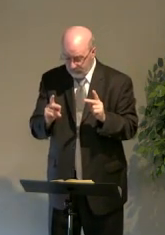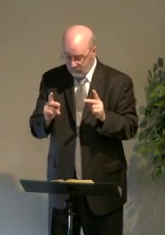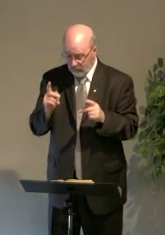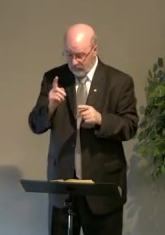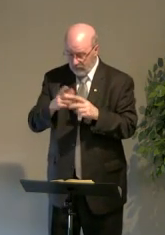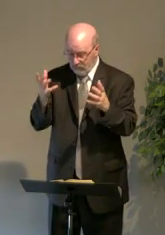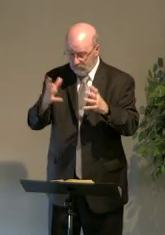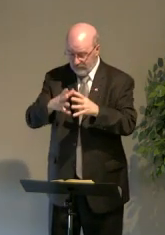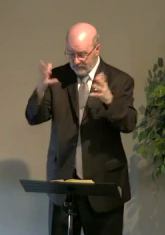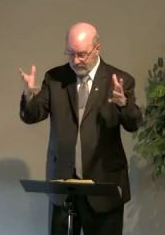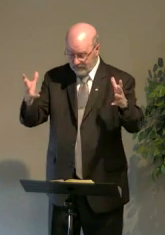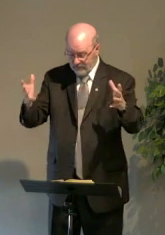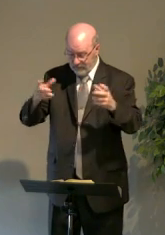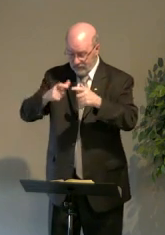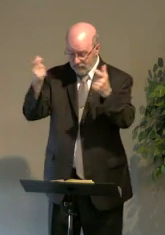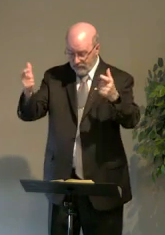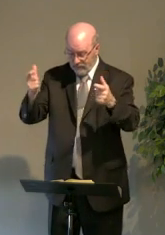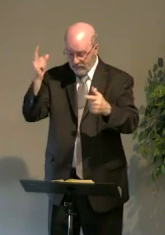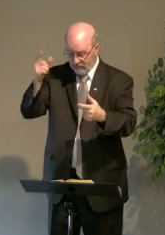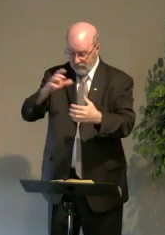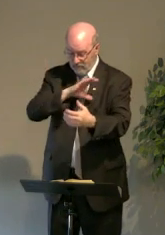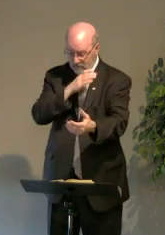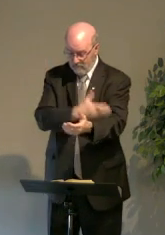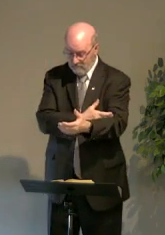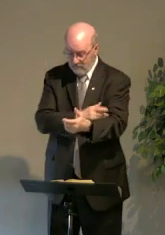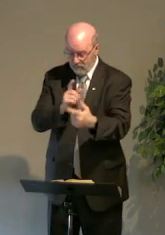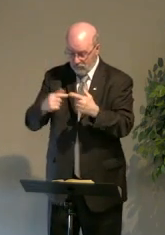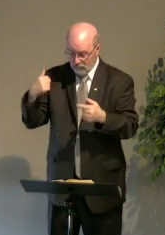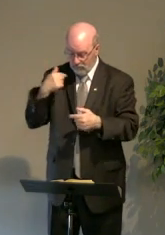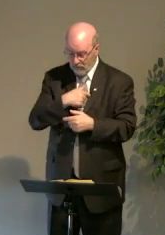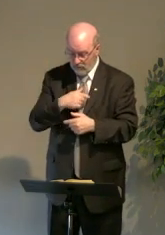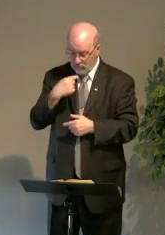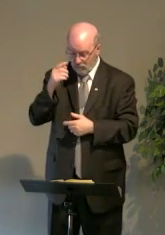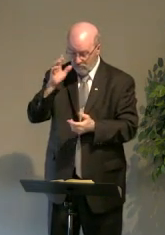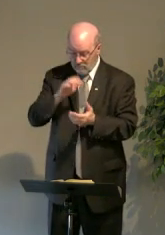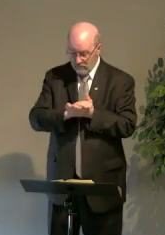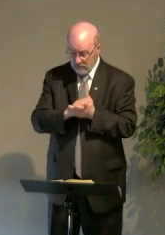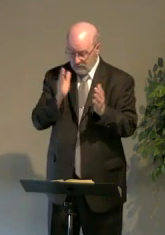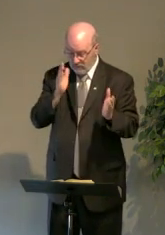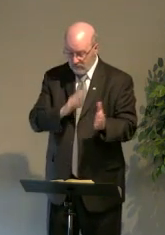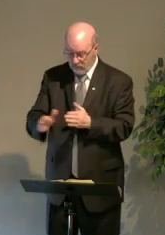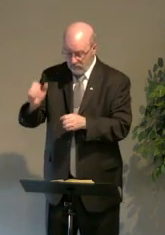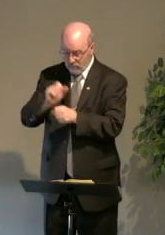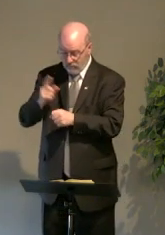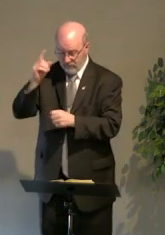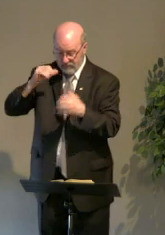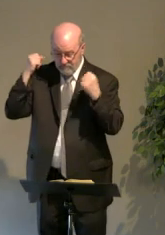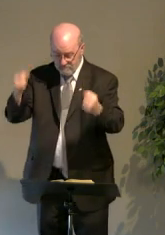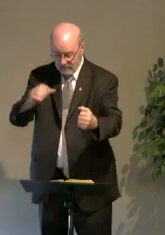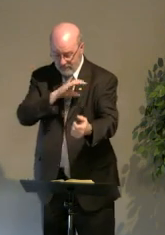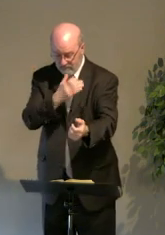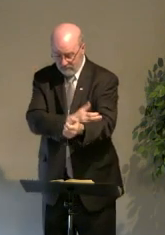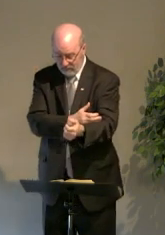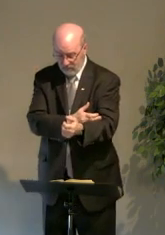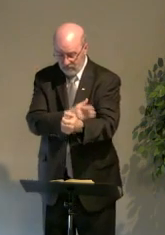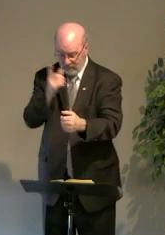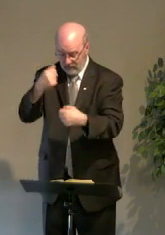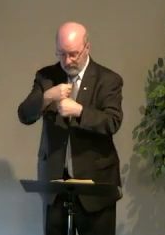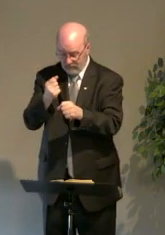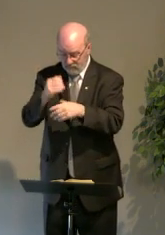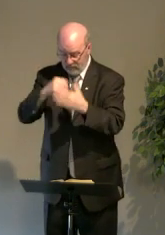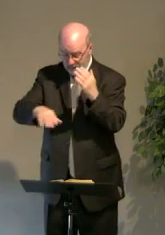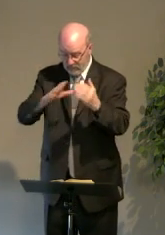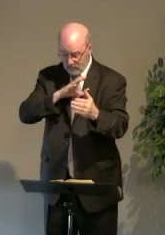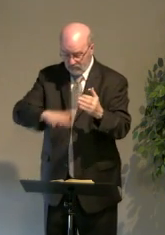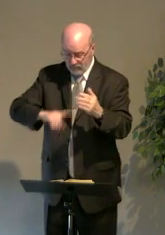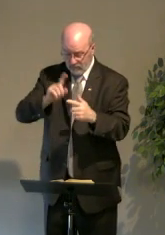saints, and what is the exceeding greatness of his power to usward who believe, according to the working of his mighty power, which he